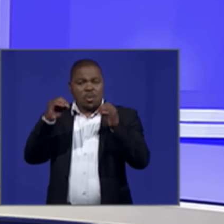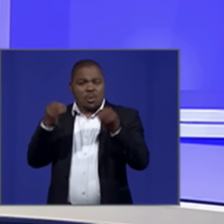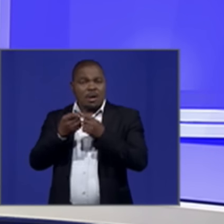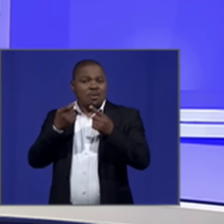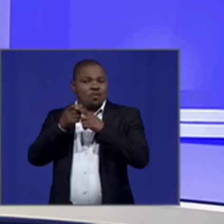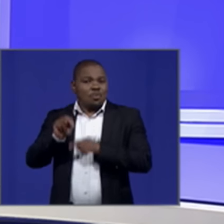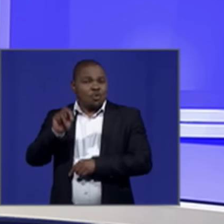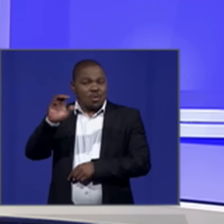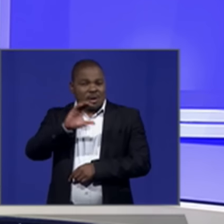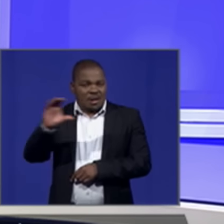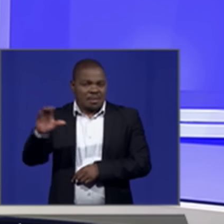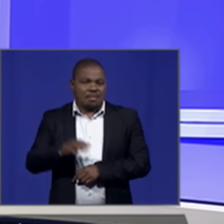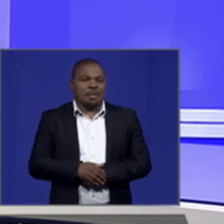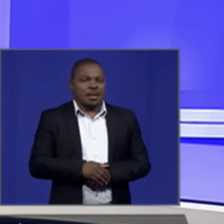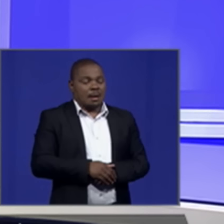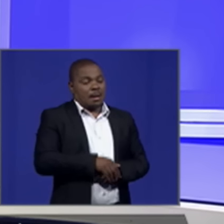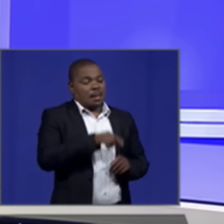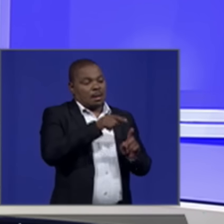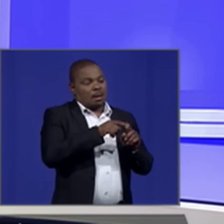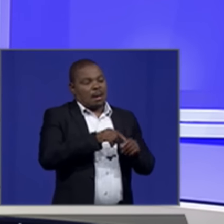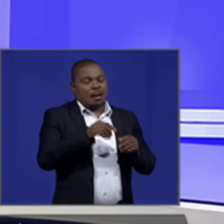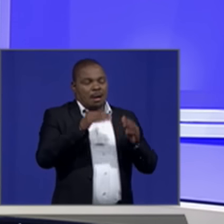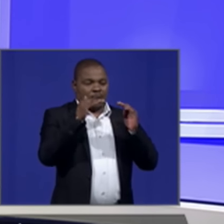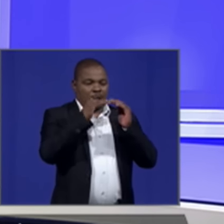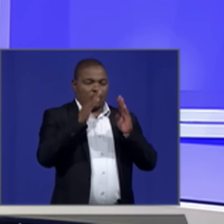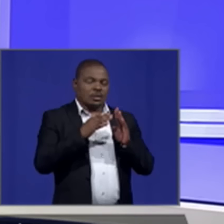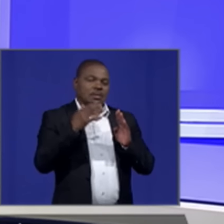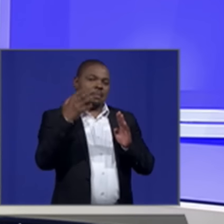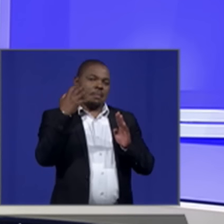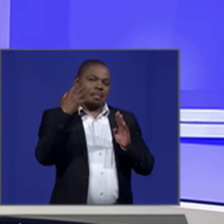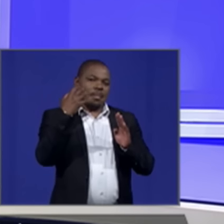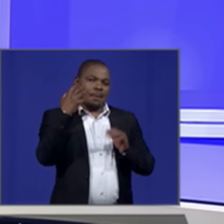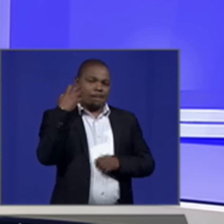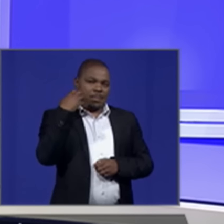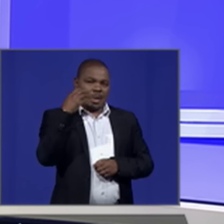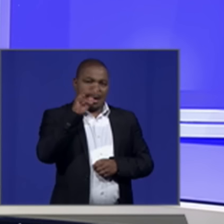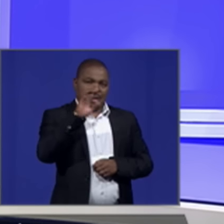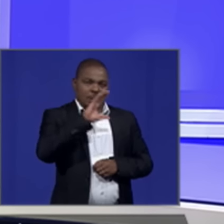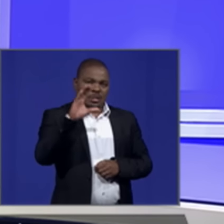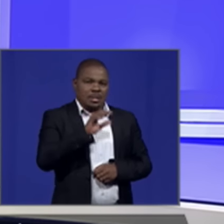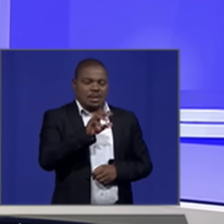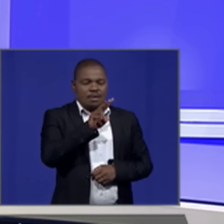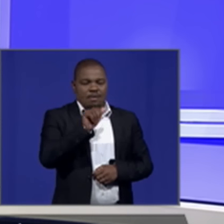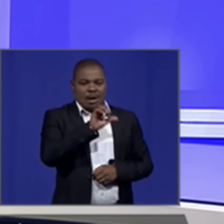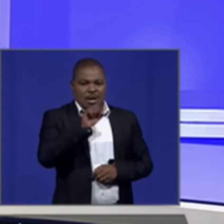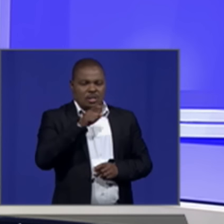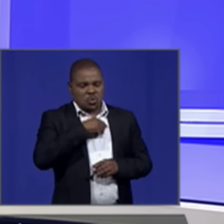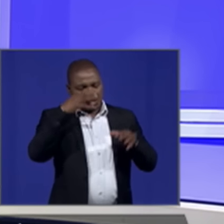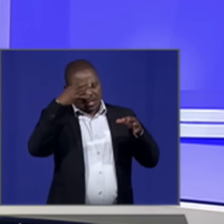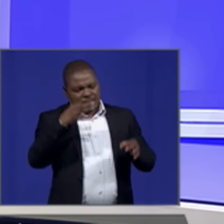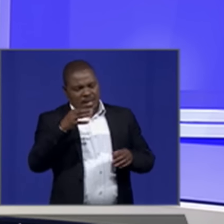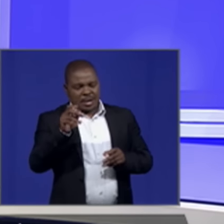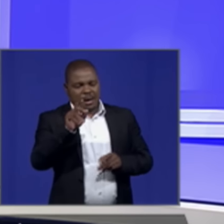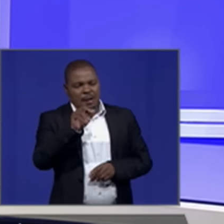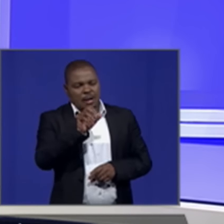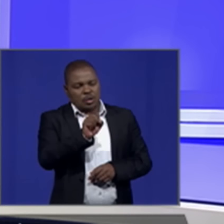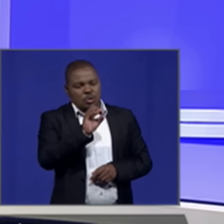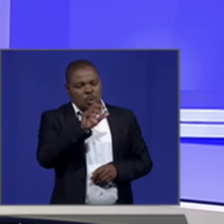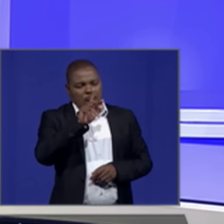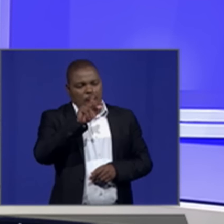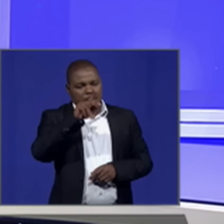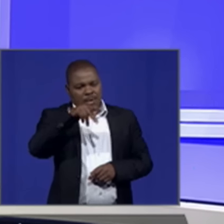Cape a ganetsane le tshwetso ya mokhuduthamaga wa matlo Bentley Vaz ya go baya masepala wa Solopllaki kwa Kimberley ka fa tlase ga tsamaiso